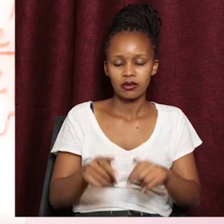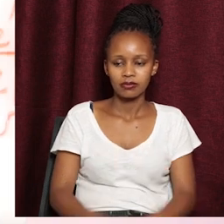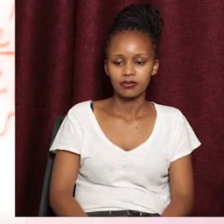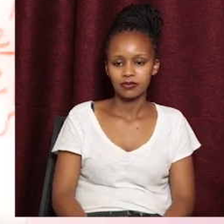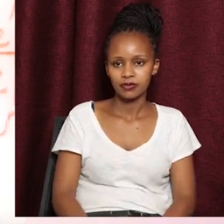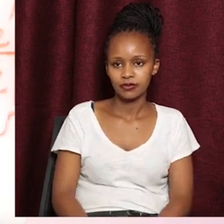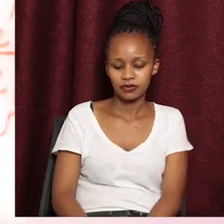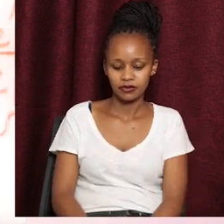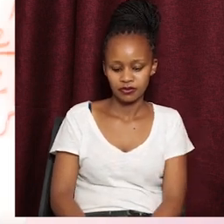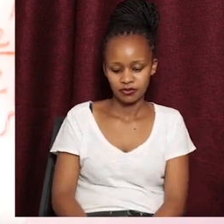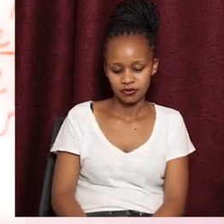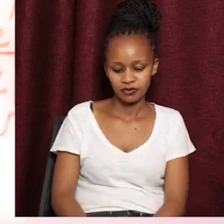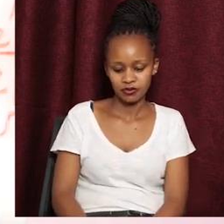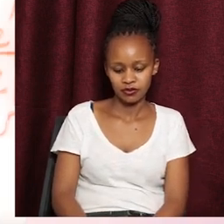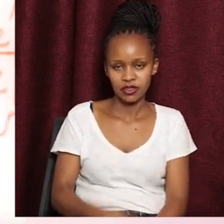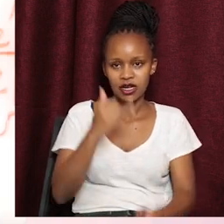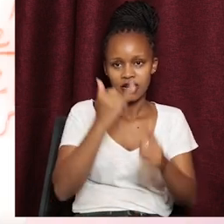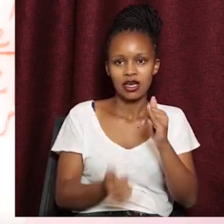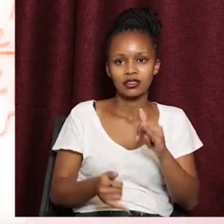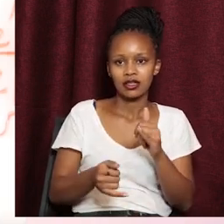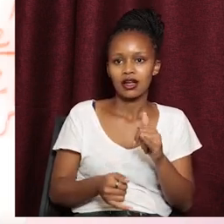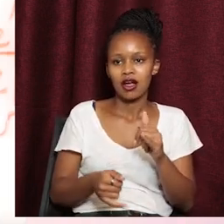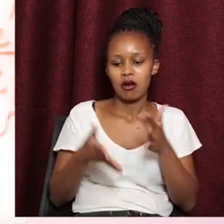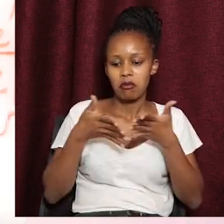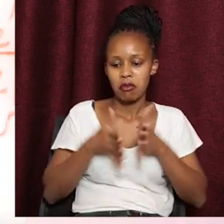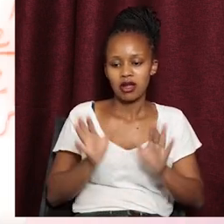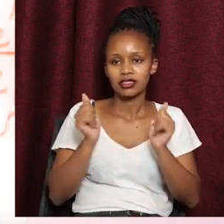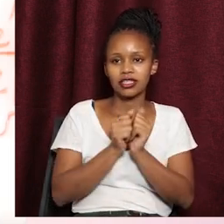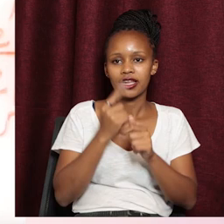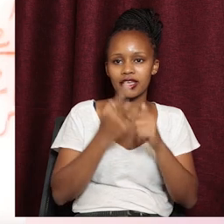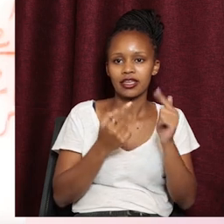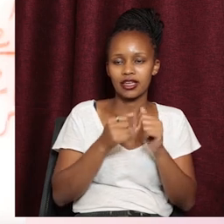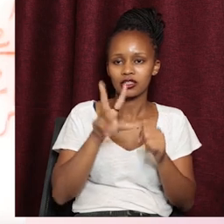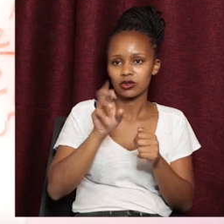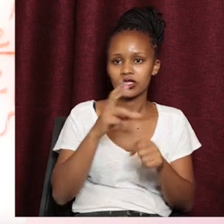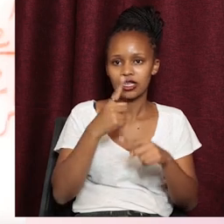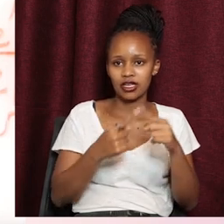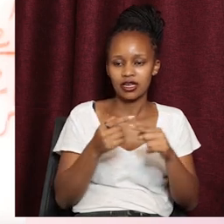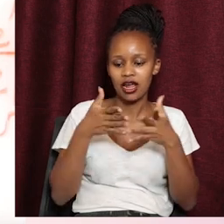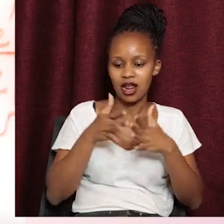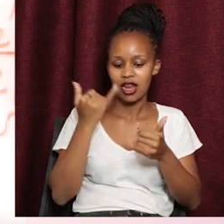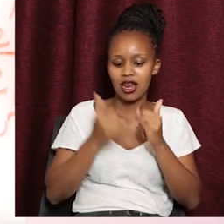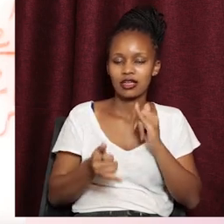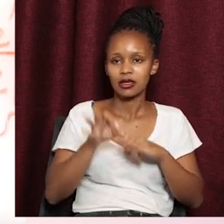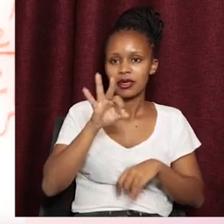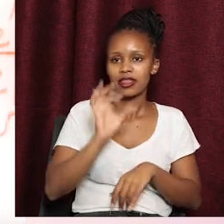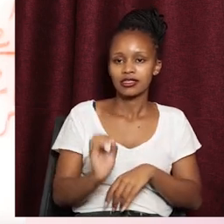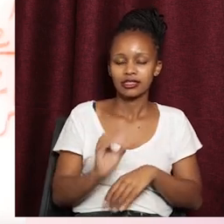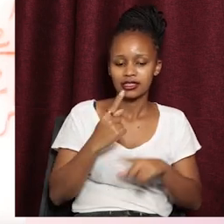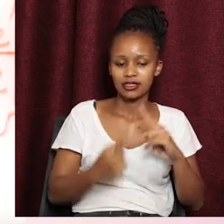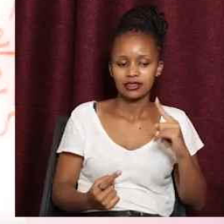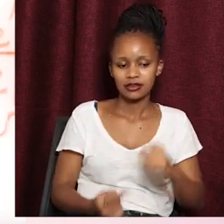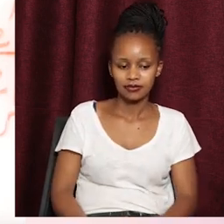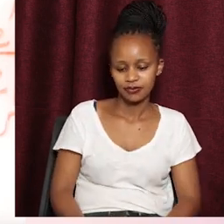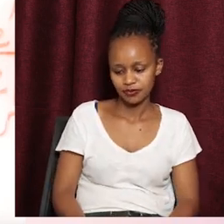if your last born is 10 years, 20 years from today, your last born will be 30. There is no